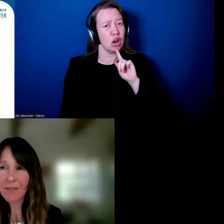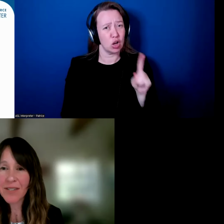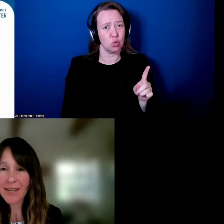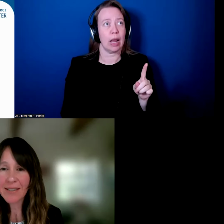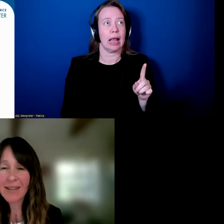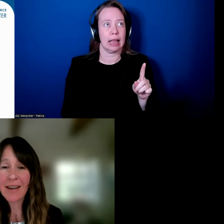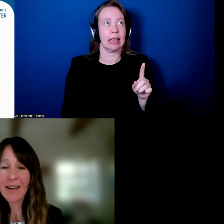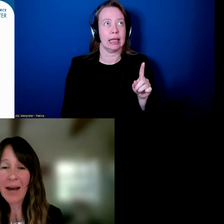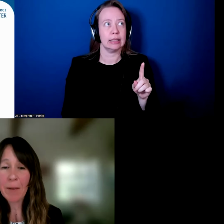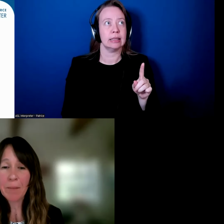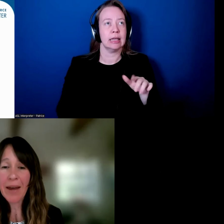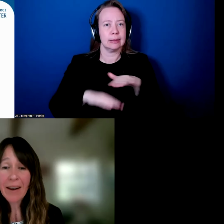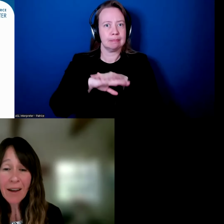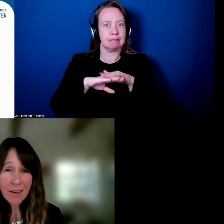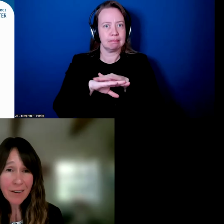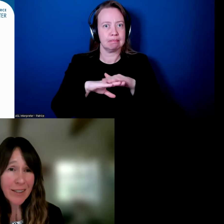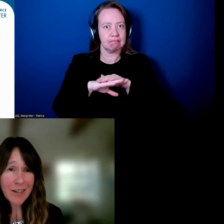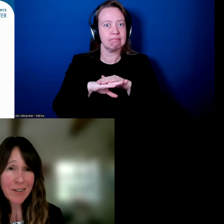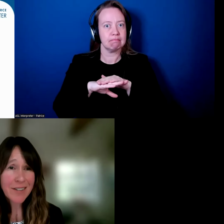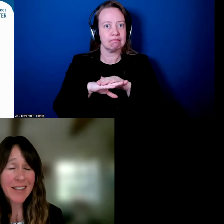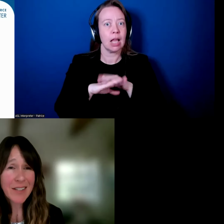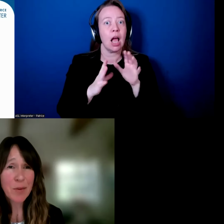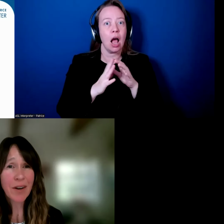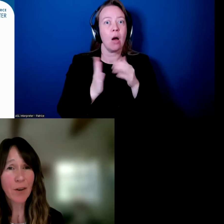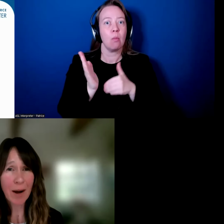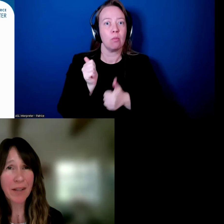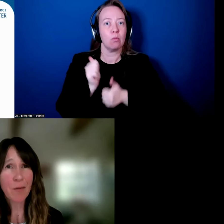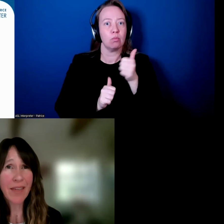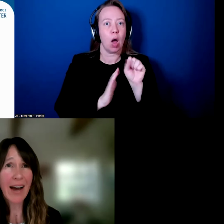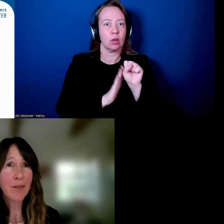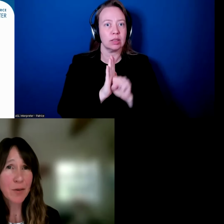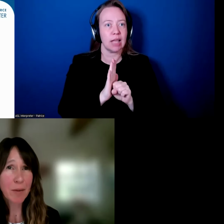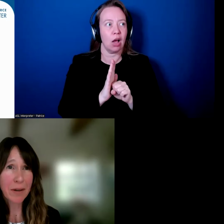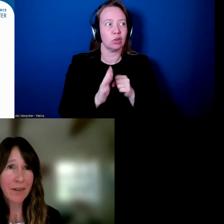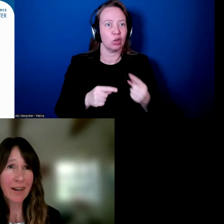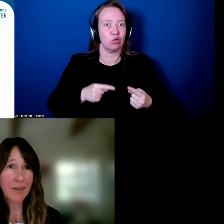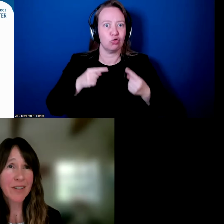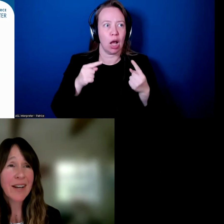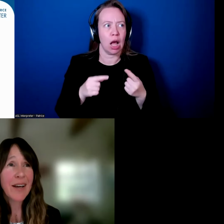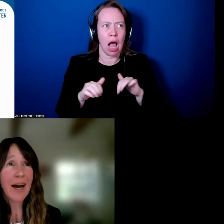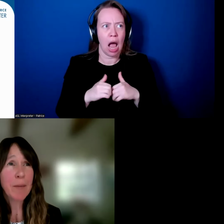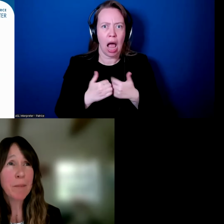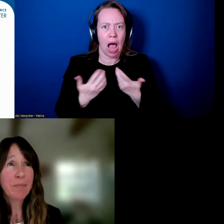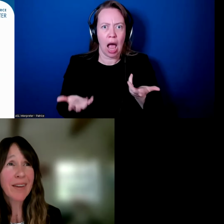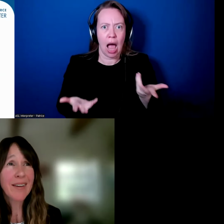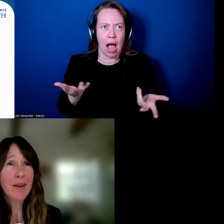think a lot of states and other leaders in this work are grappling with how do we build out